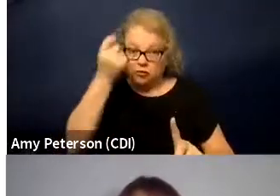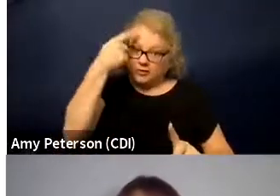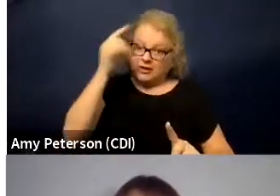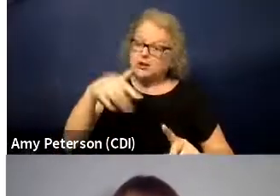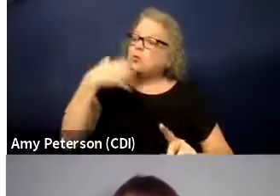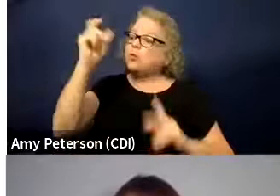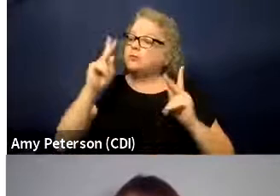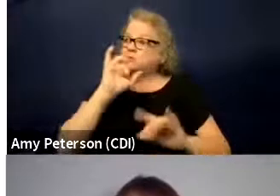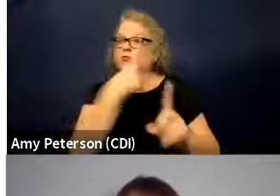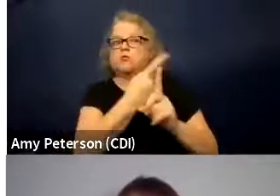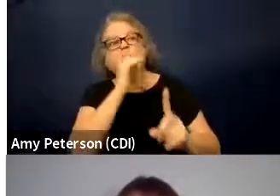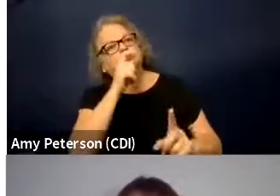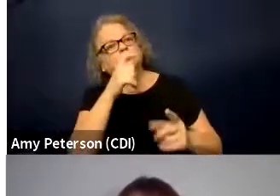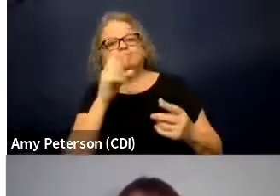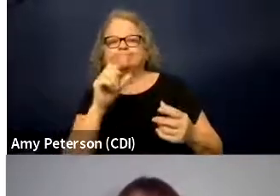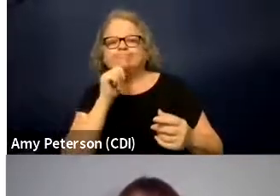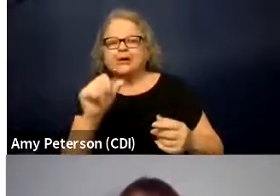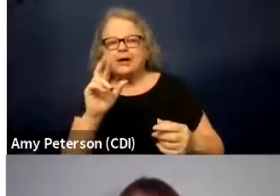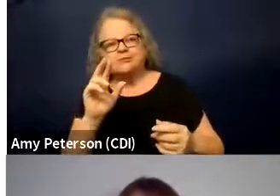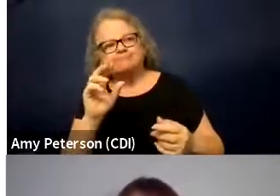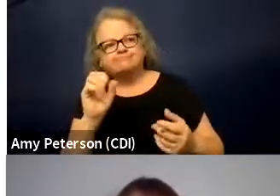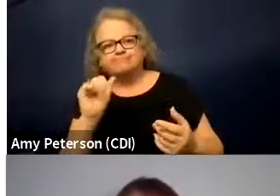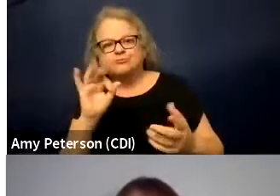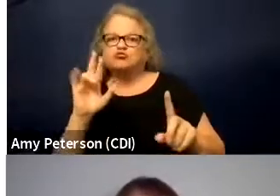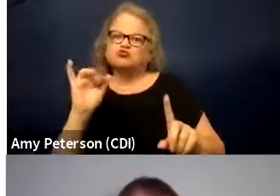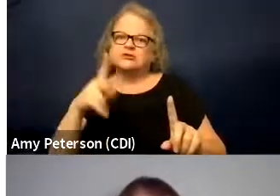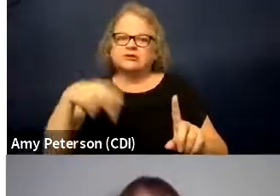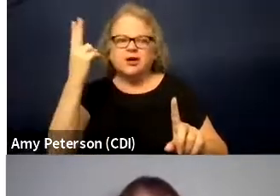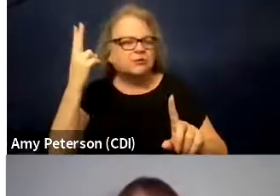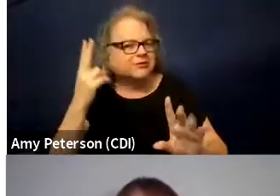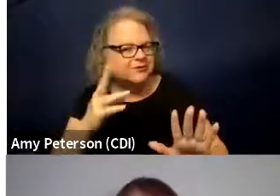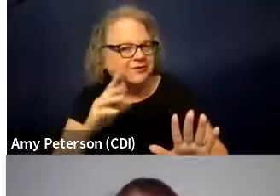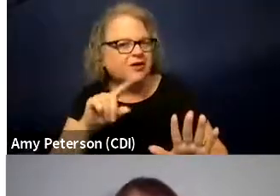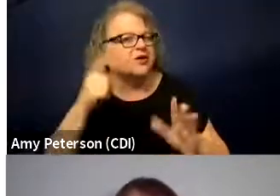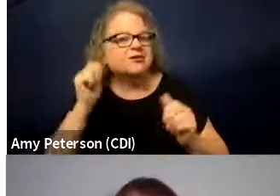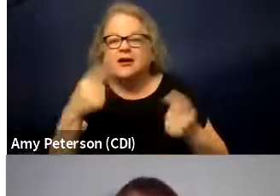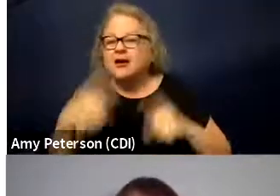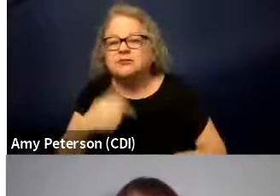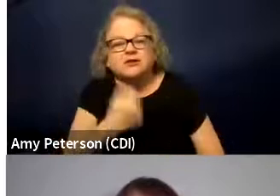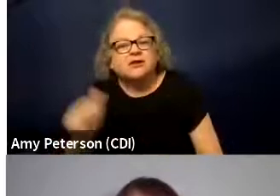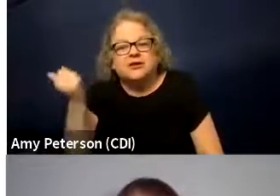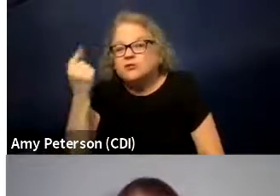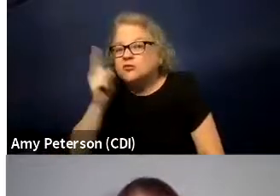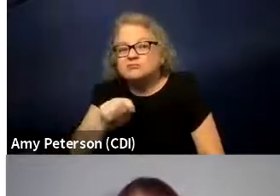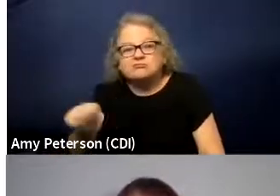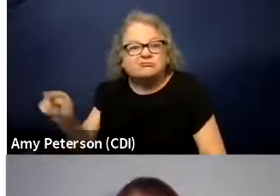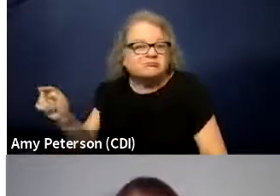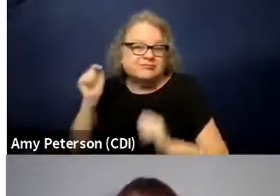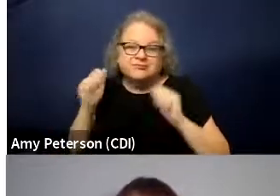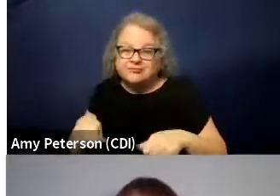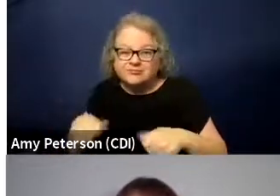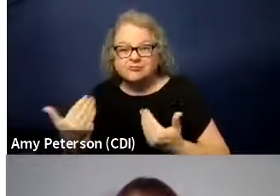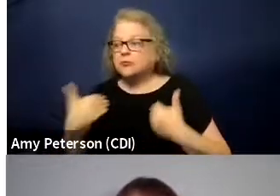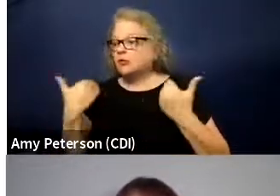healthy young adults die from COVID-19. So each of us, when we make a decision, you have to compare